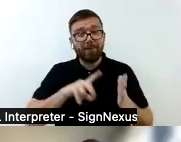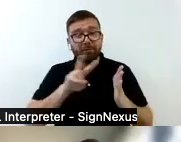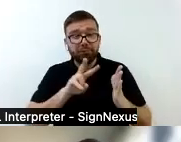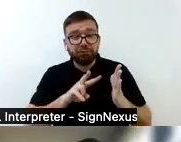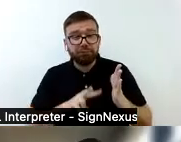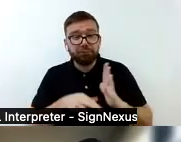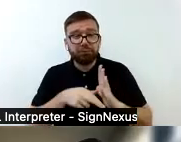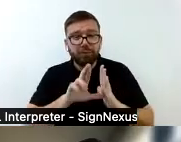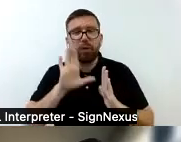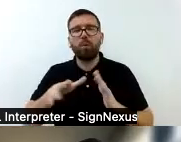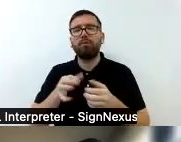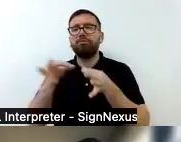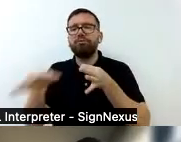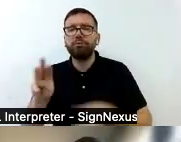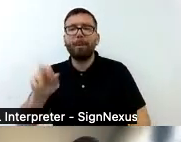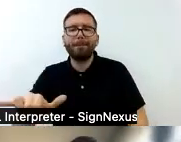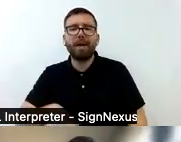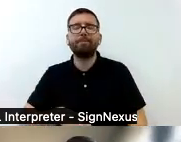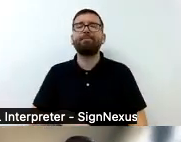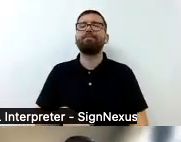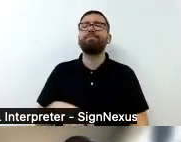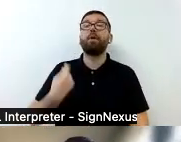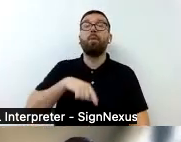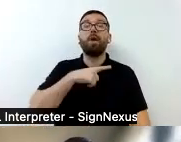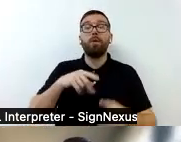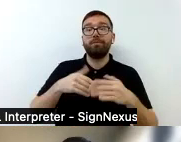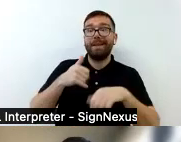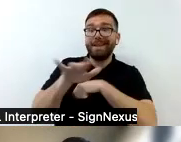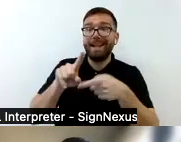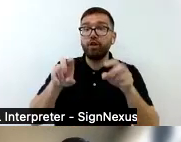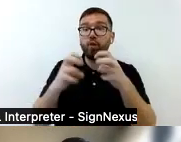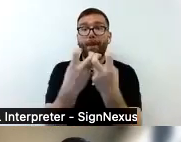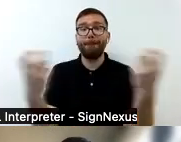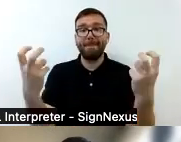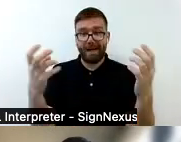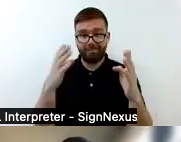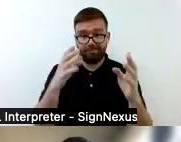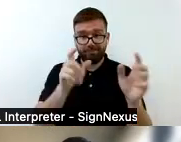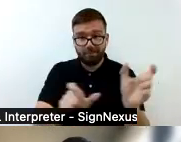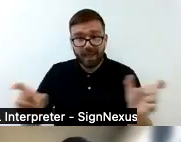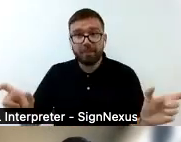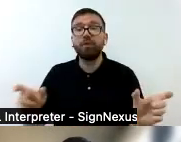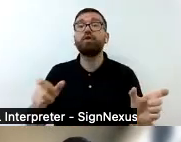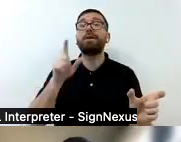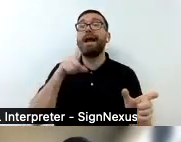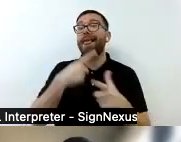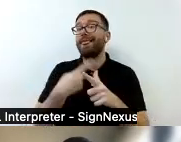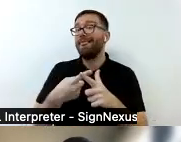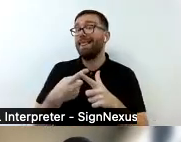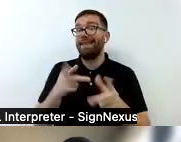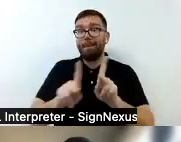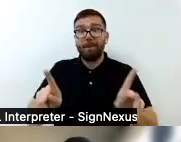will be sent to panelists for review, and grantees will be selected in the month of June. In